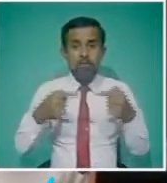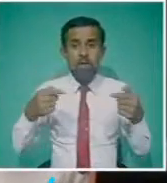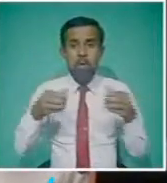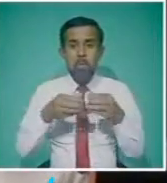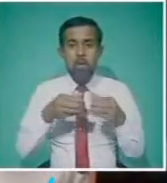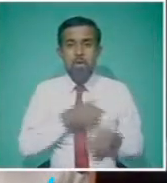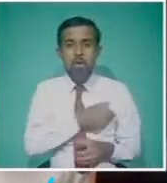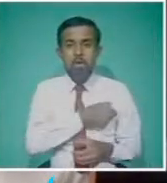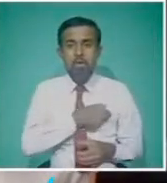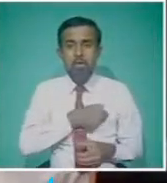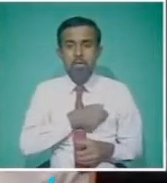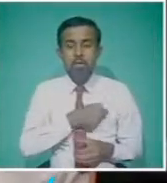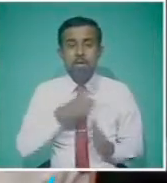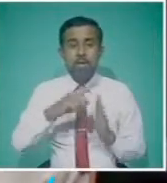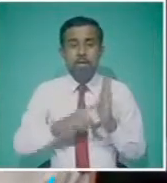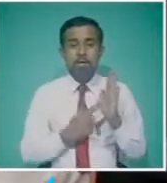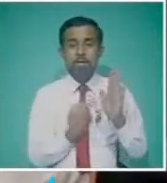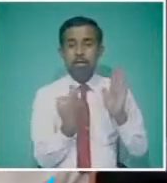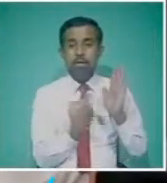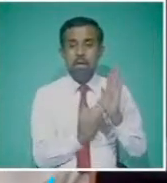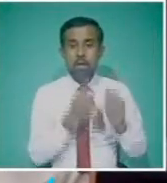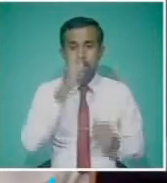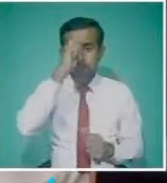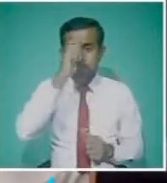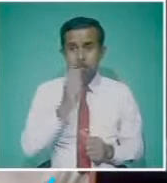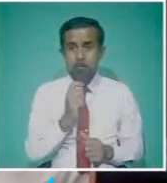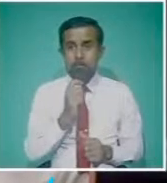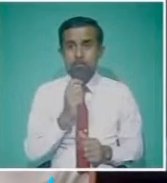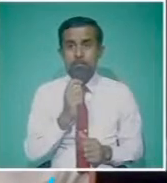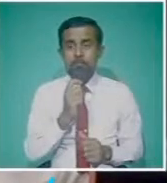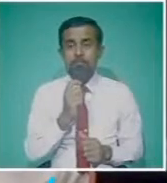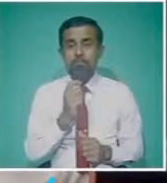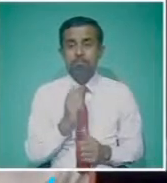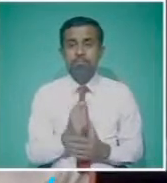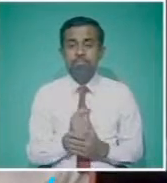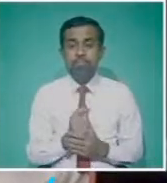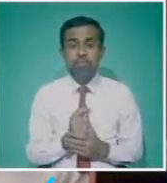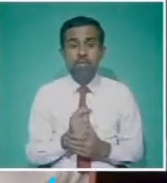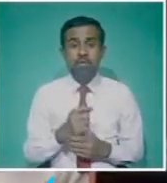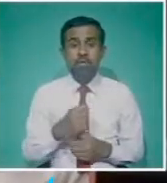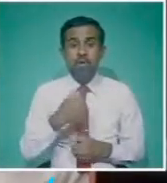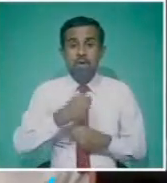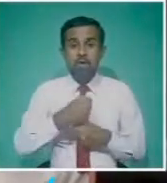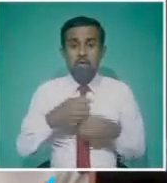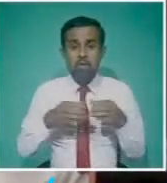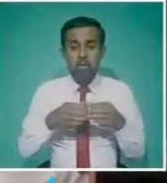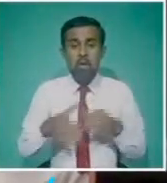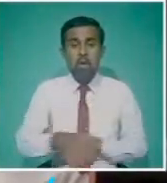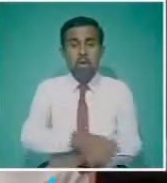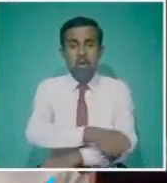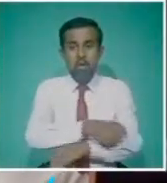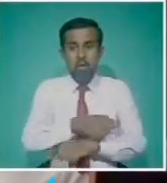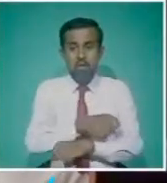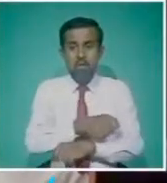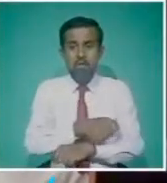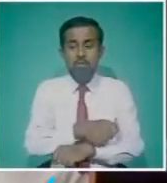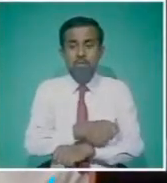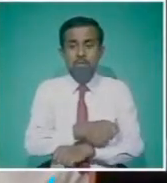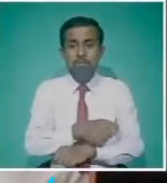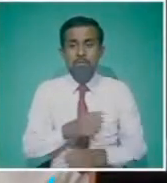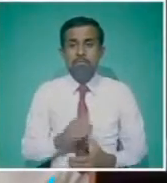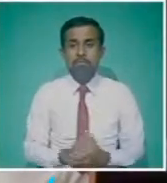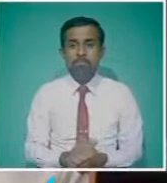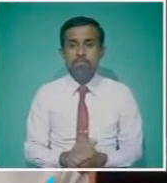Honorable J.R. Jayawardena, supported by his chief whip Ranasinghe Premadasa, as to why we need a figurehead